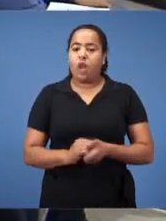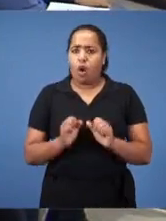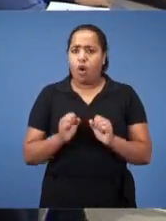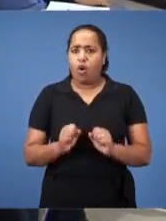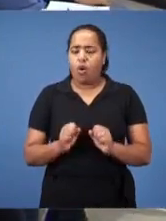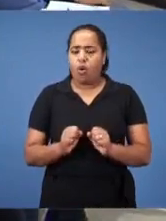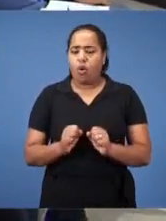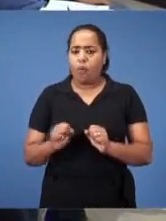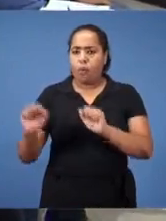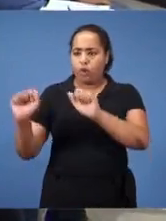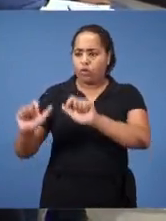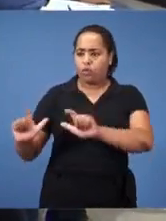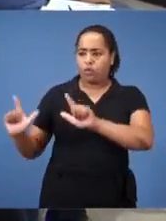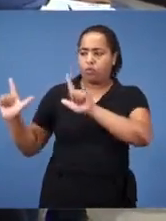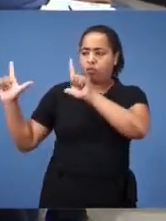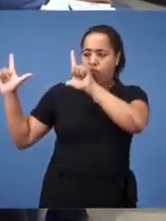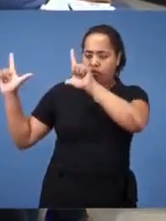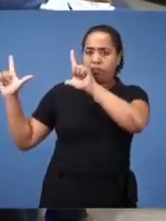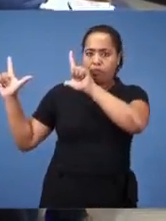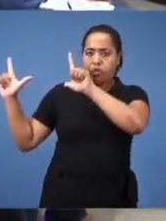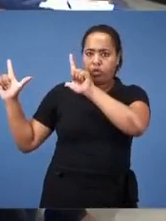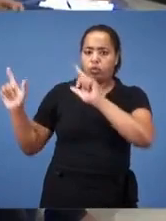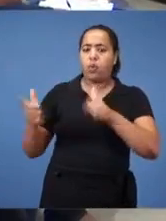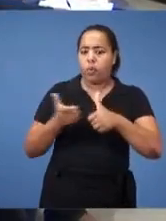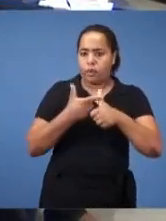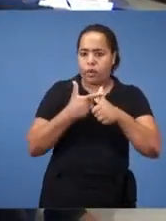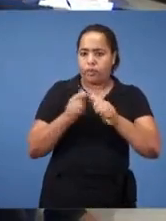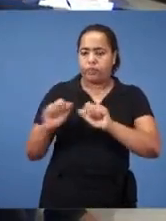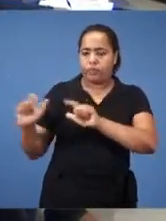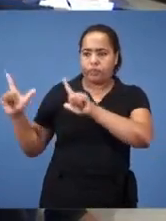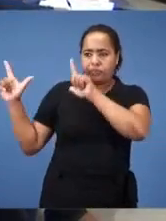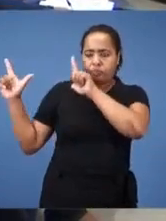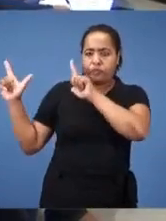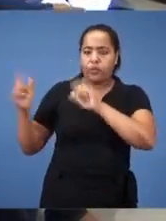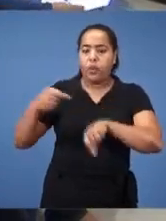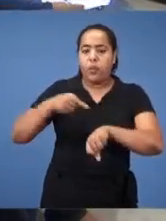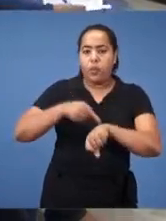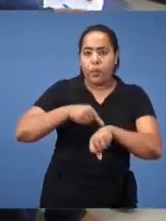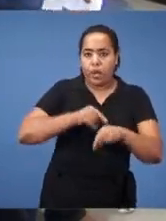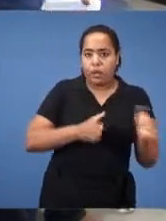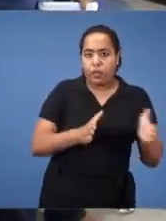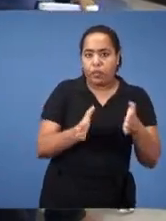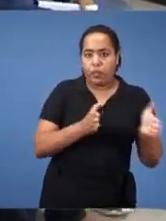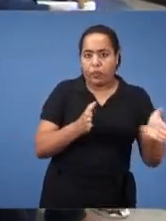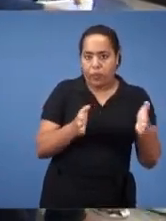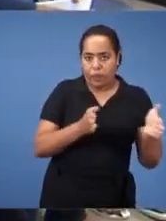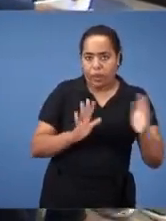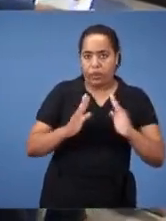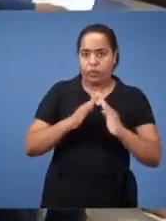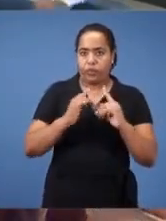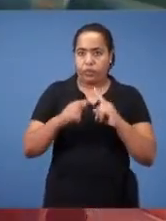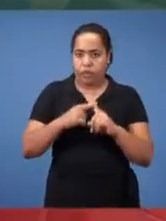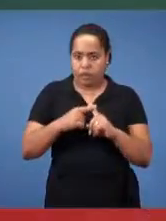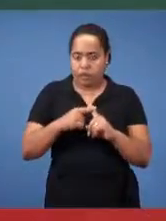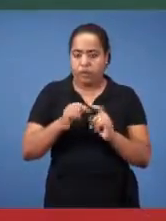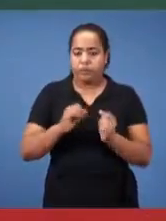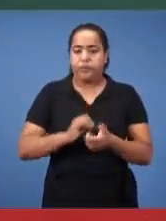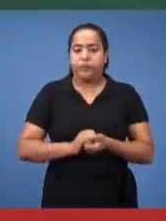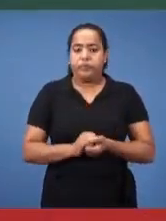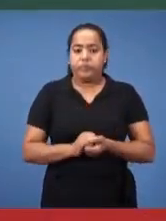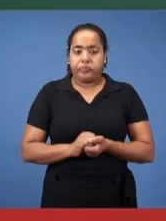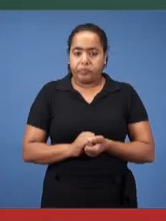you can put the first projection here. The situation of the church,